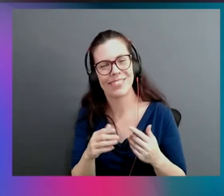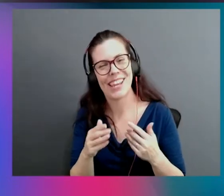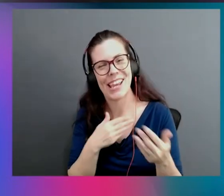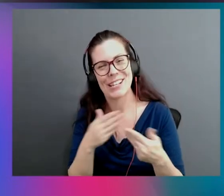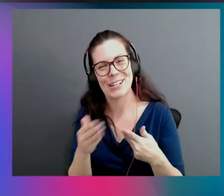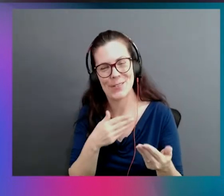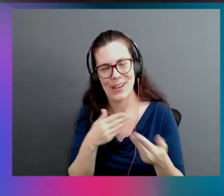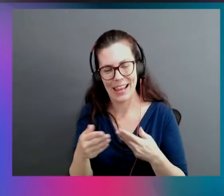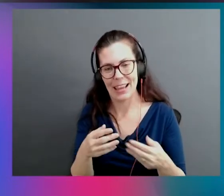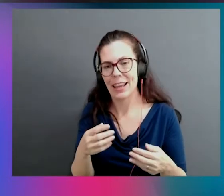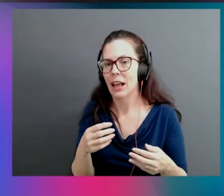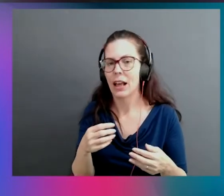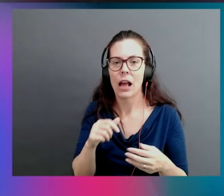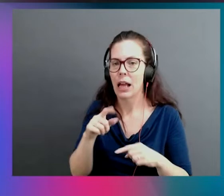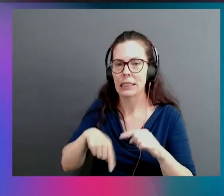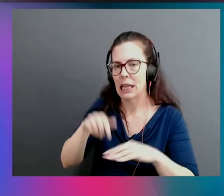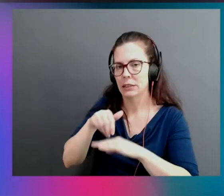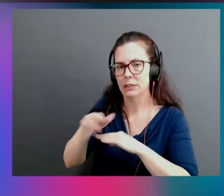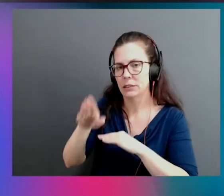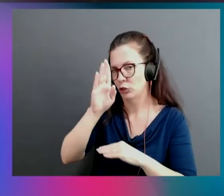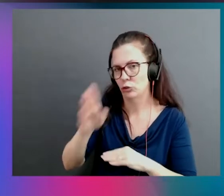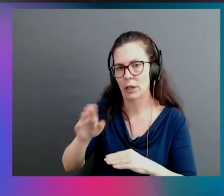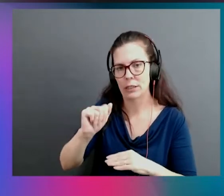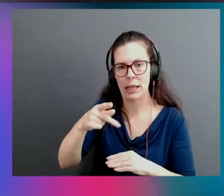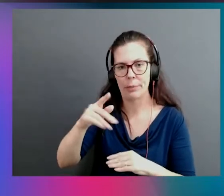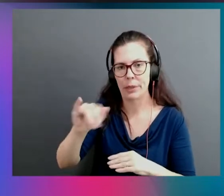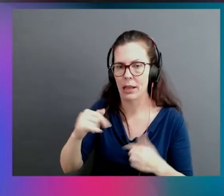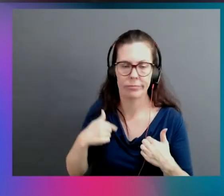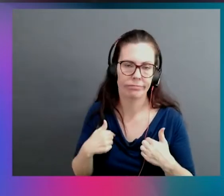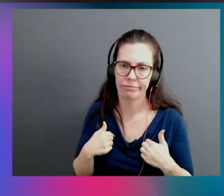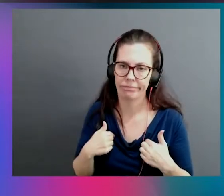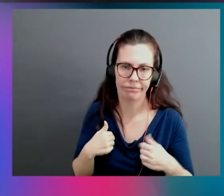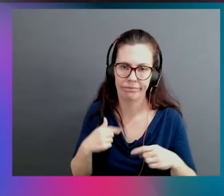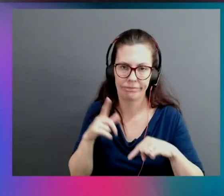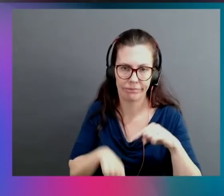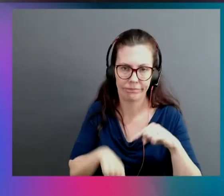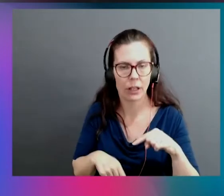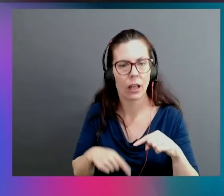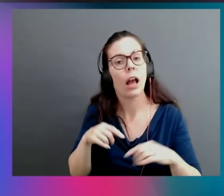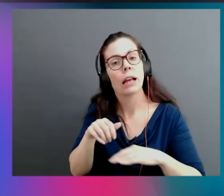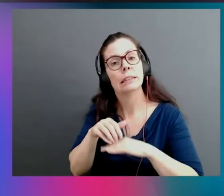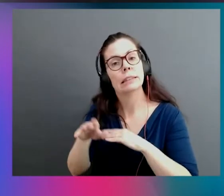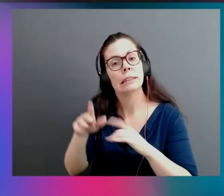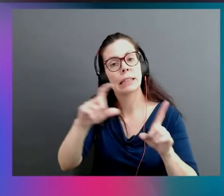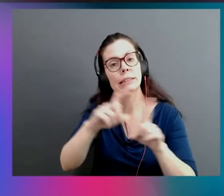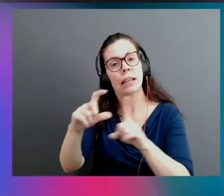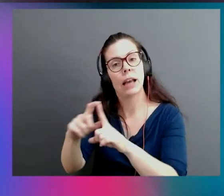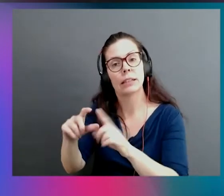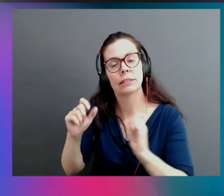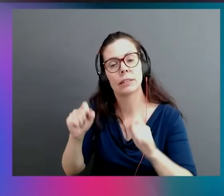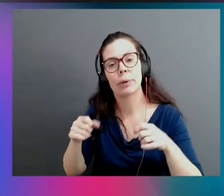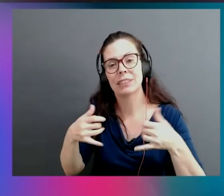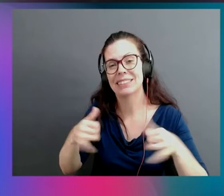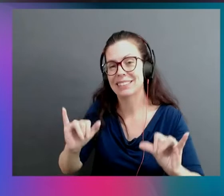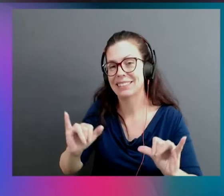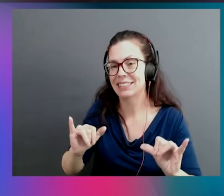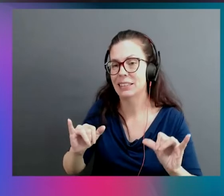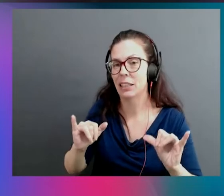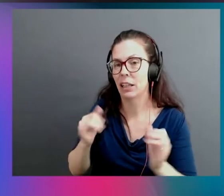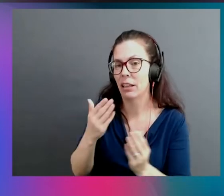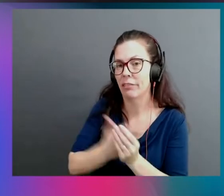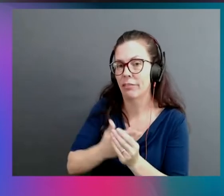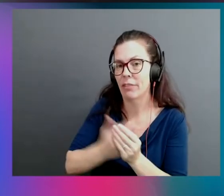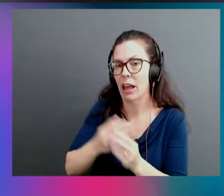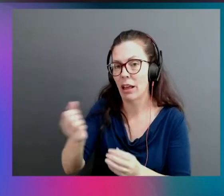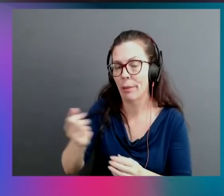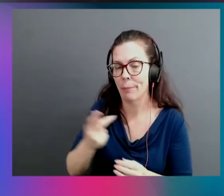I can't send it direct to the API. I have to, I send the text, So but you I send the still have to text. get the file back,